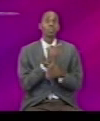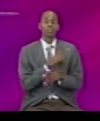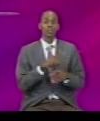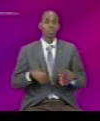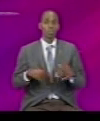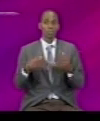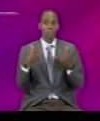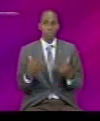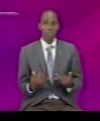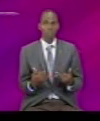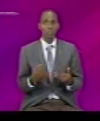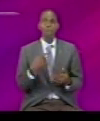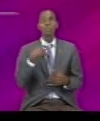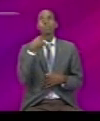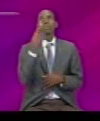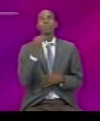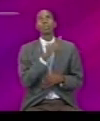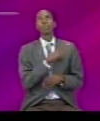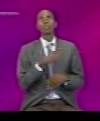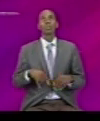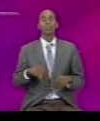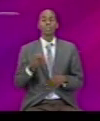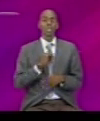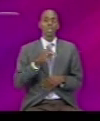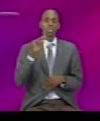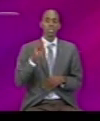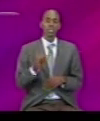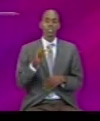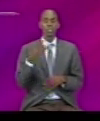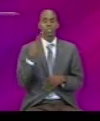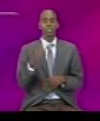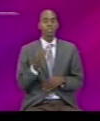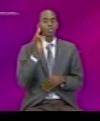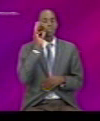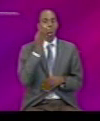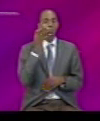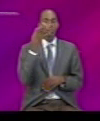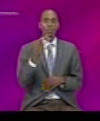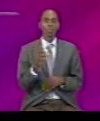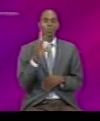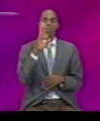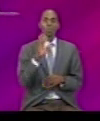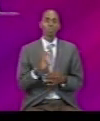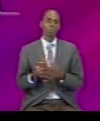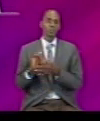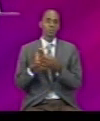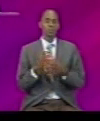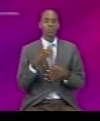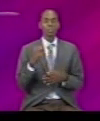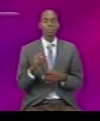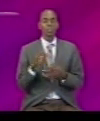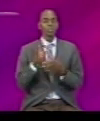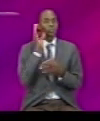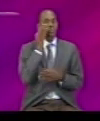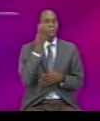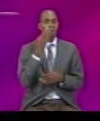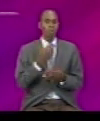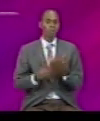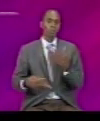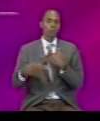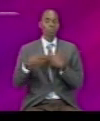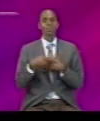Lord, I need the fruit of reconciliation, the fruit of restoration. I want you